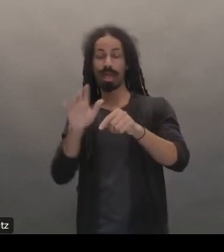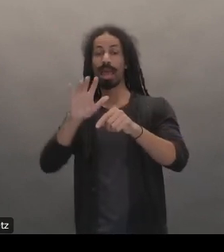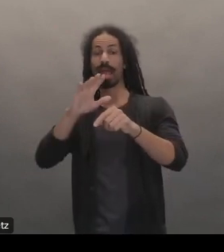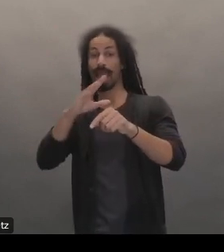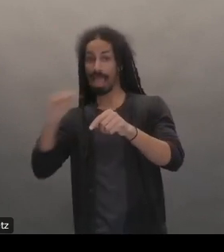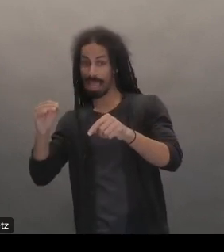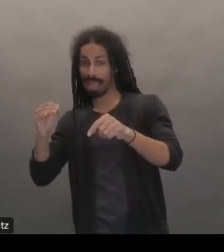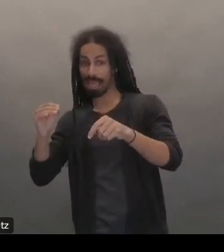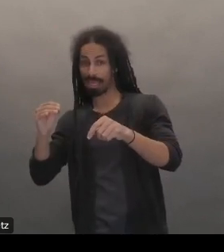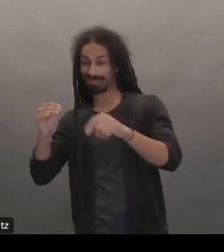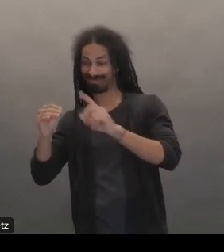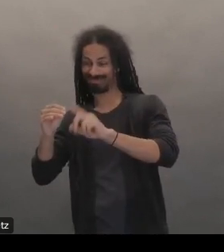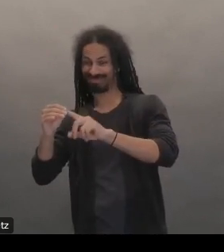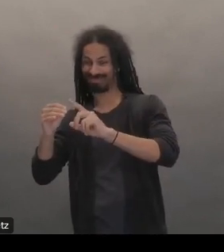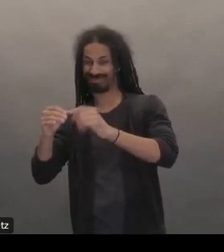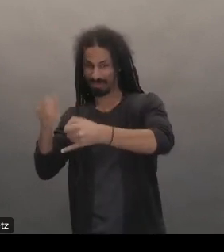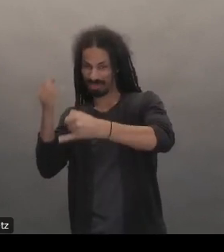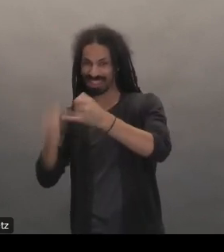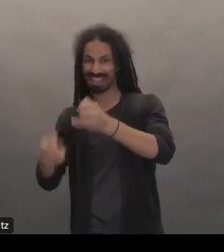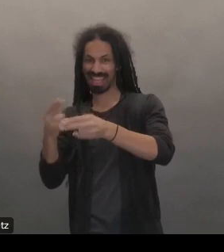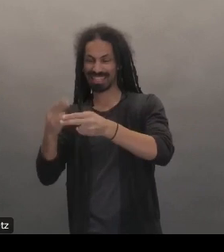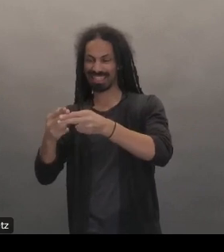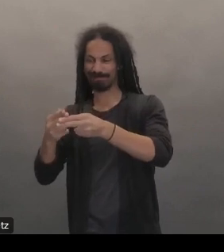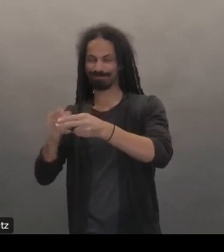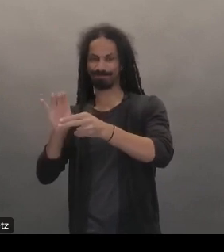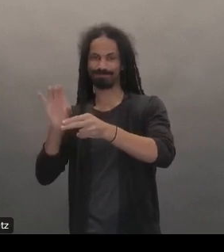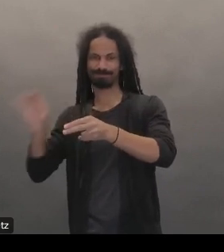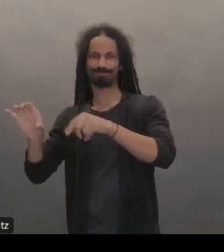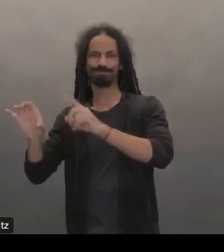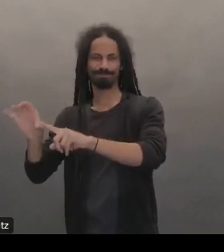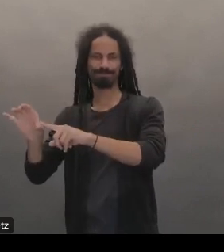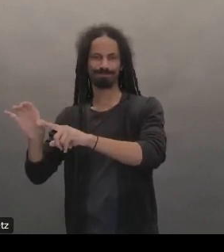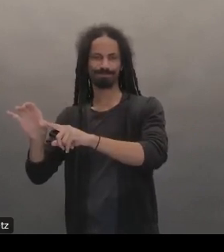put that and before the last name.